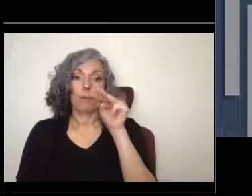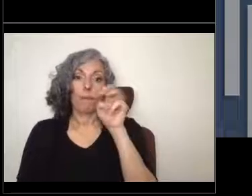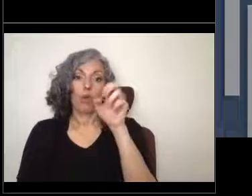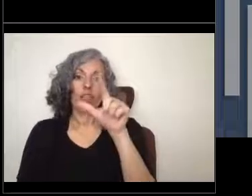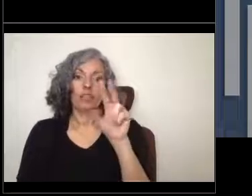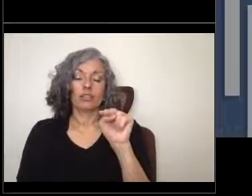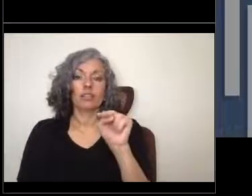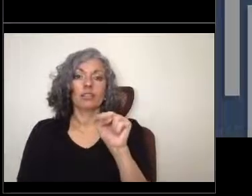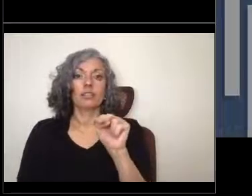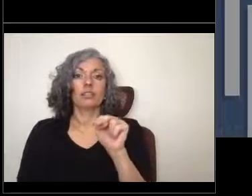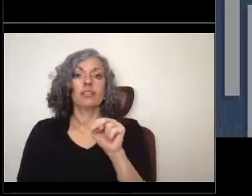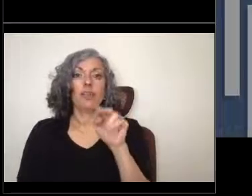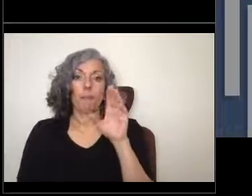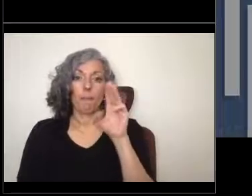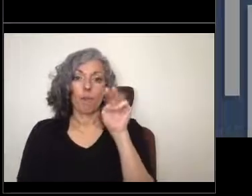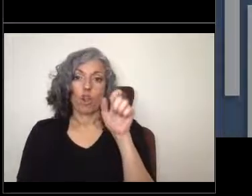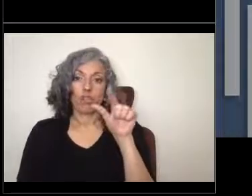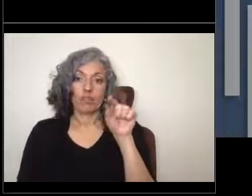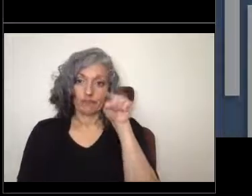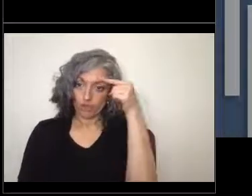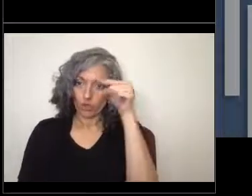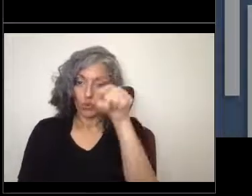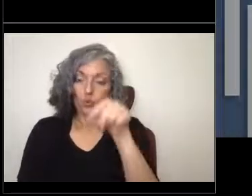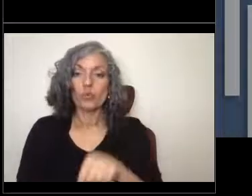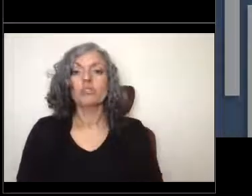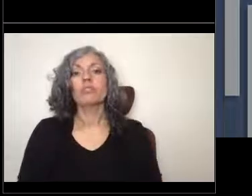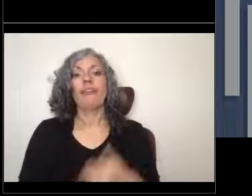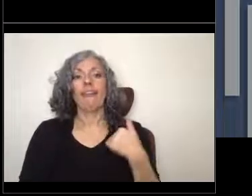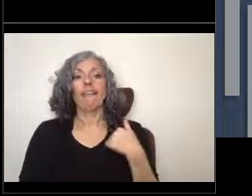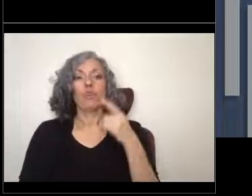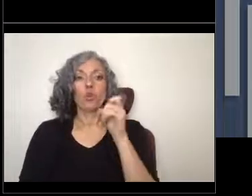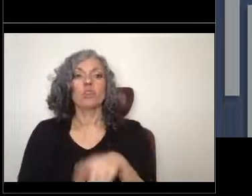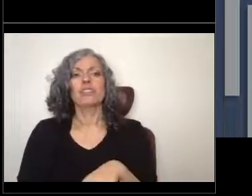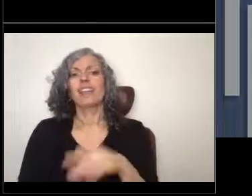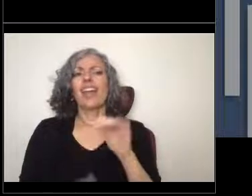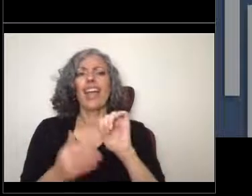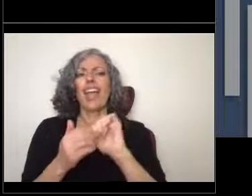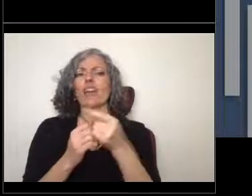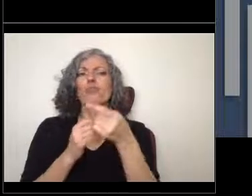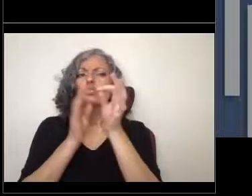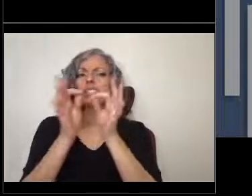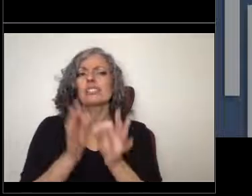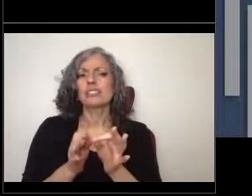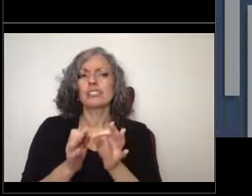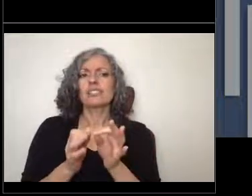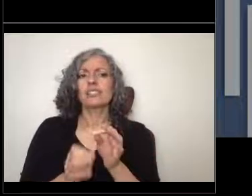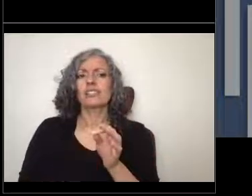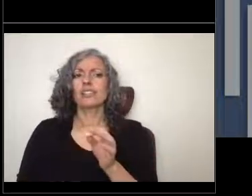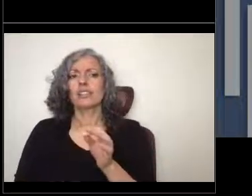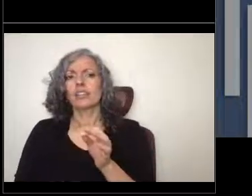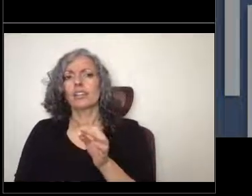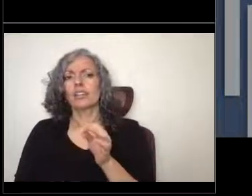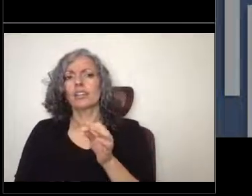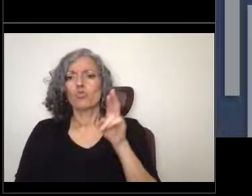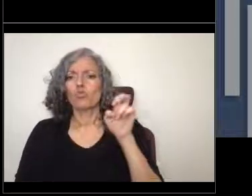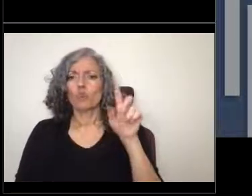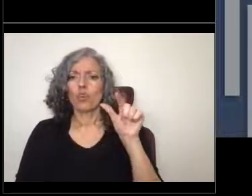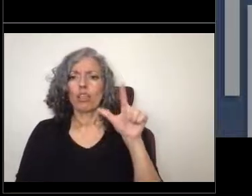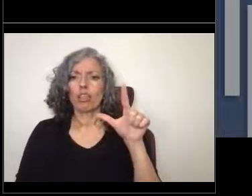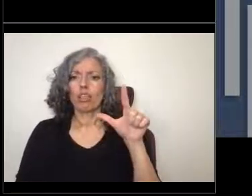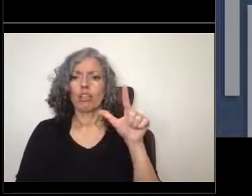Marlon, I have a kind of elementary question, but how do you define rural counties in your rural context piece?